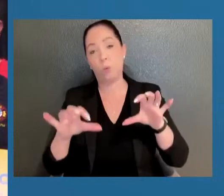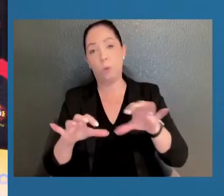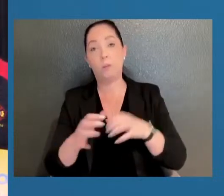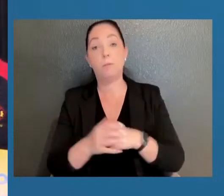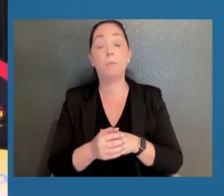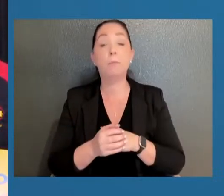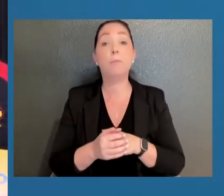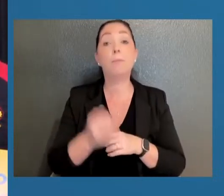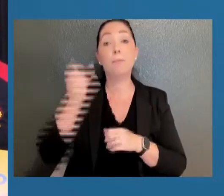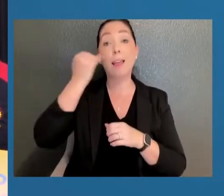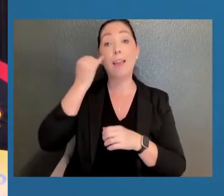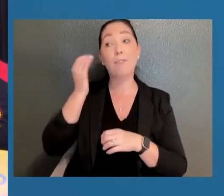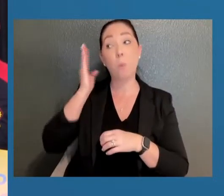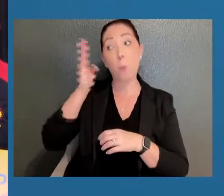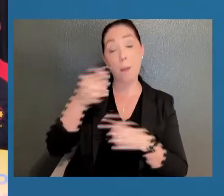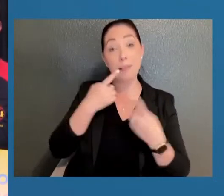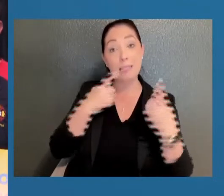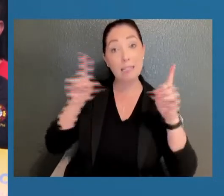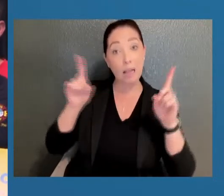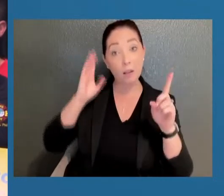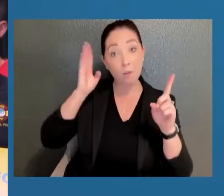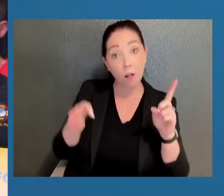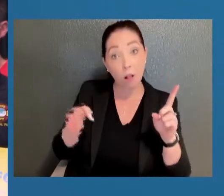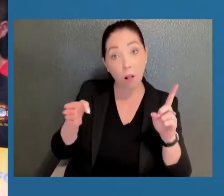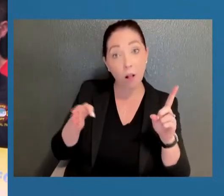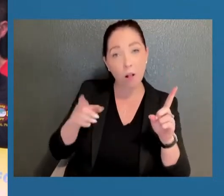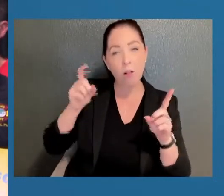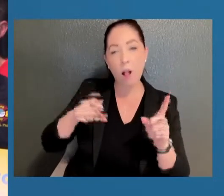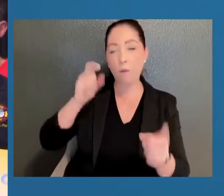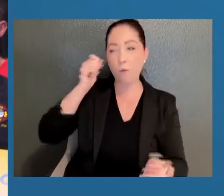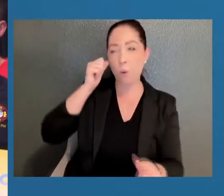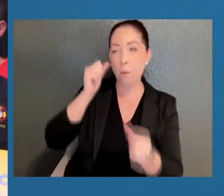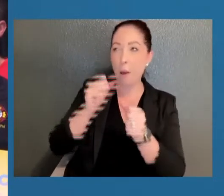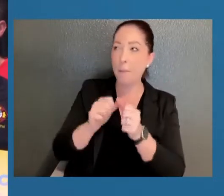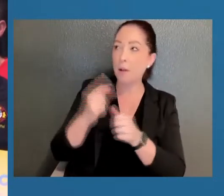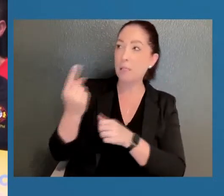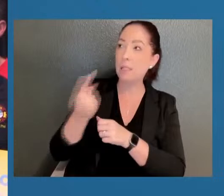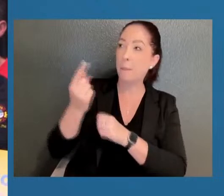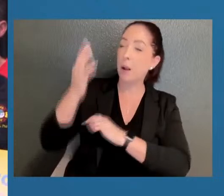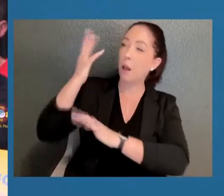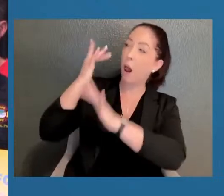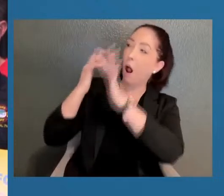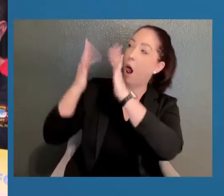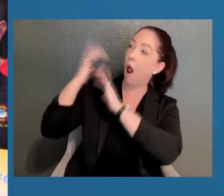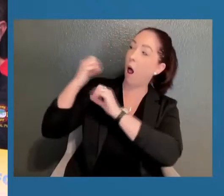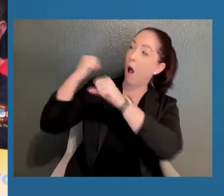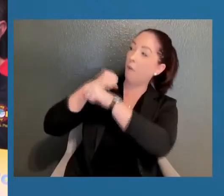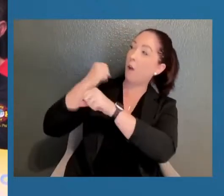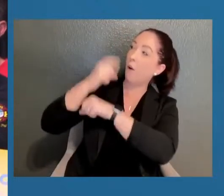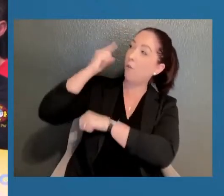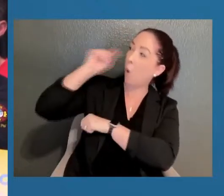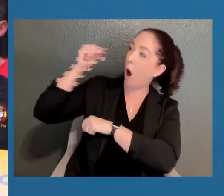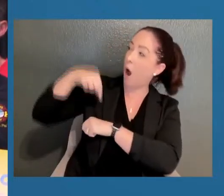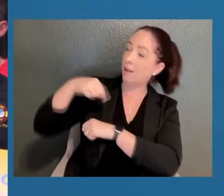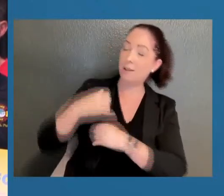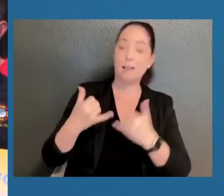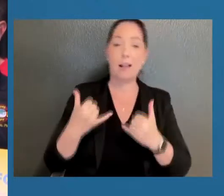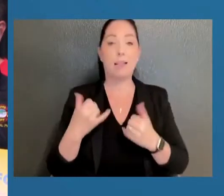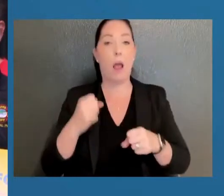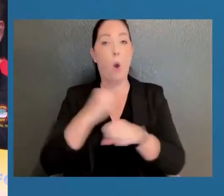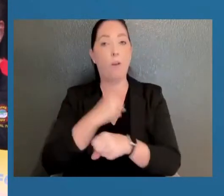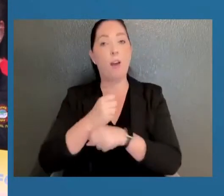be successful, we have to remember somebody stood up and fought for us. And now it's our turn to stand up and fight for